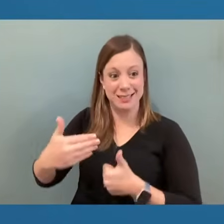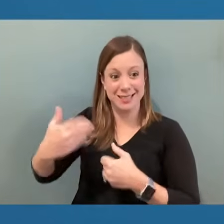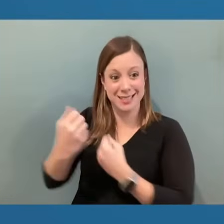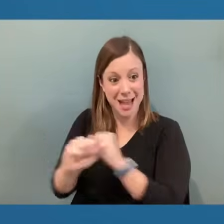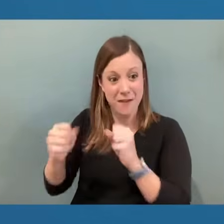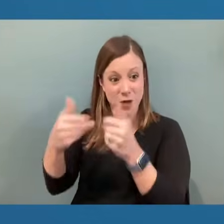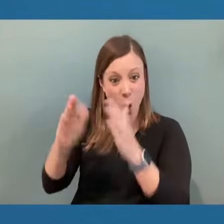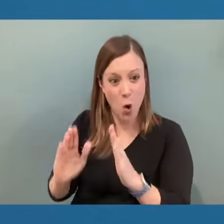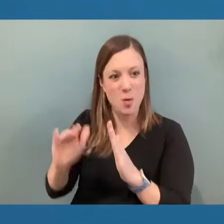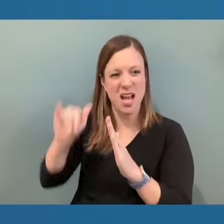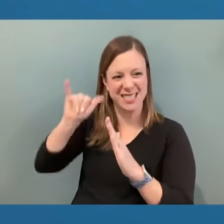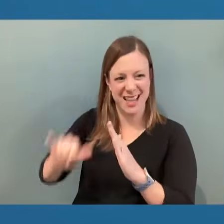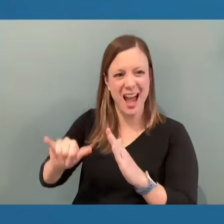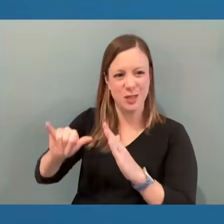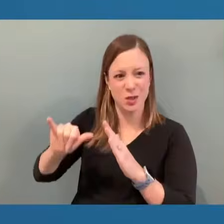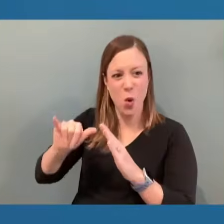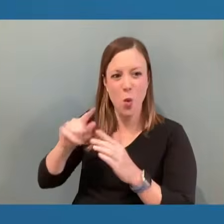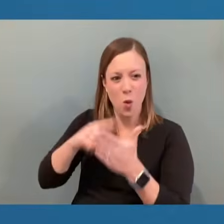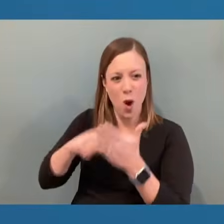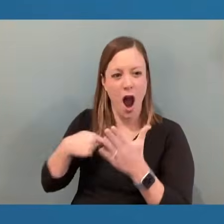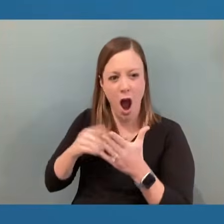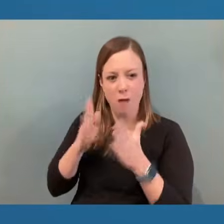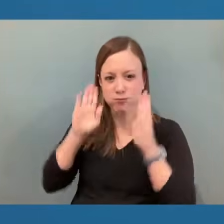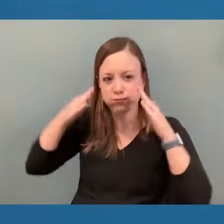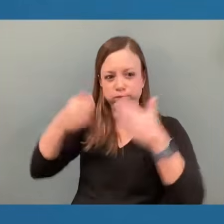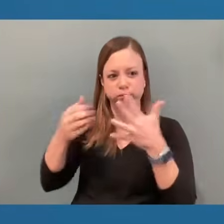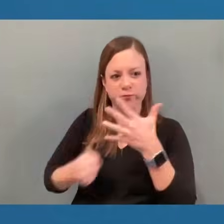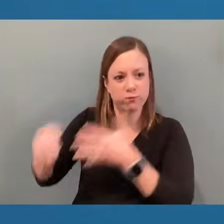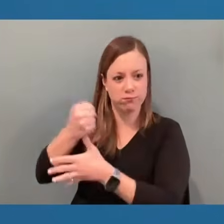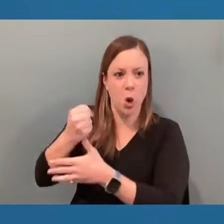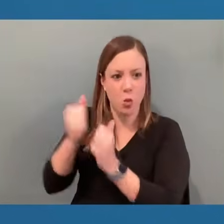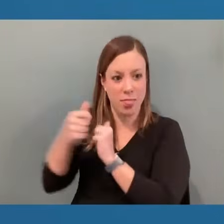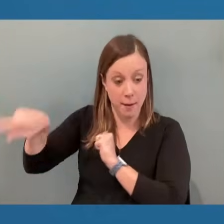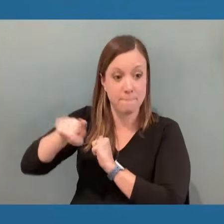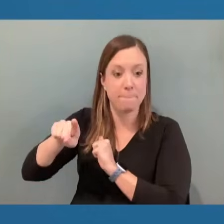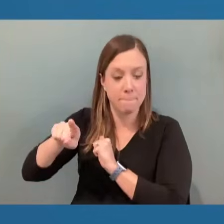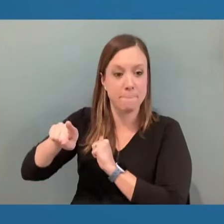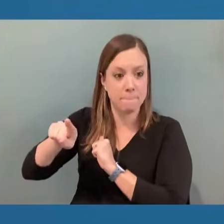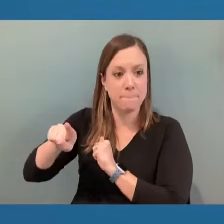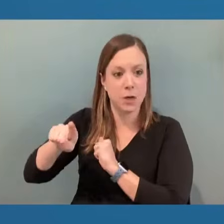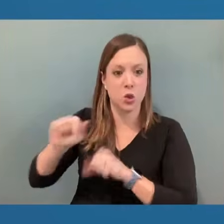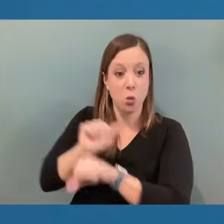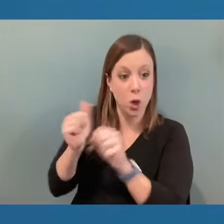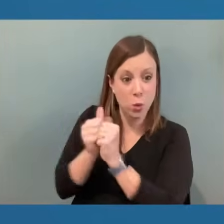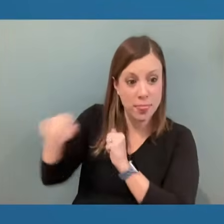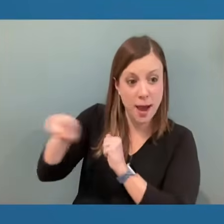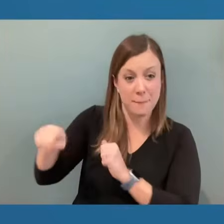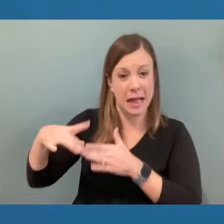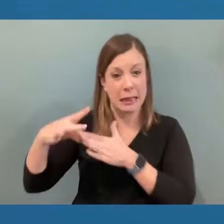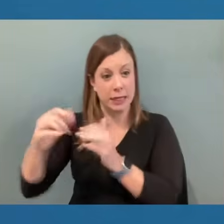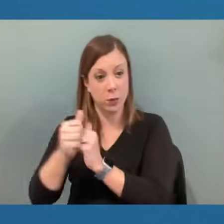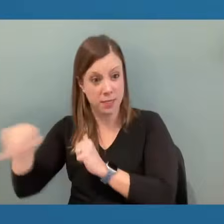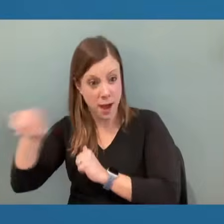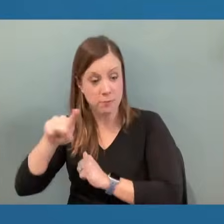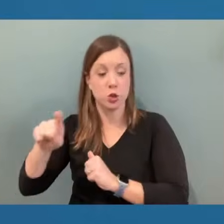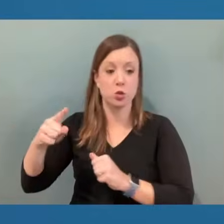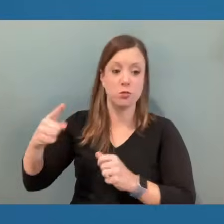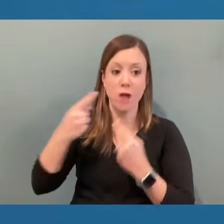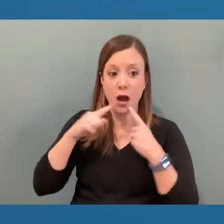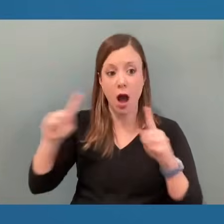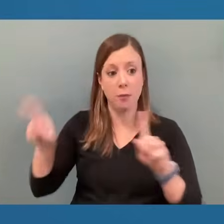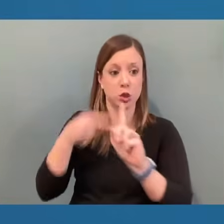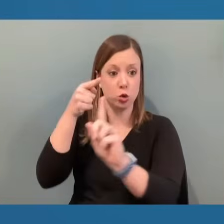the faith leaders, and I'm going to continue to work with them and lead with them as we accomplish those goals for those who have much more life ahead